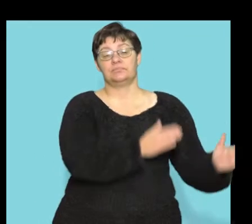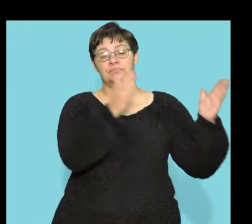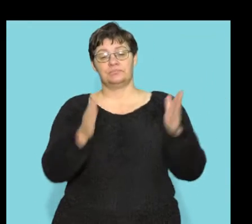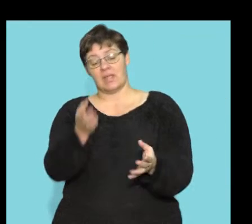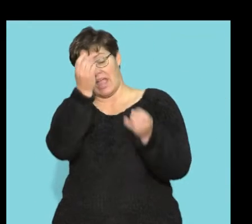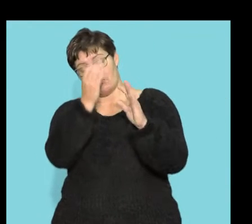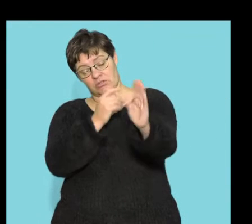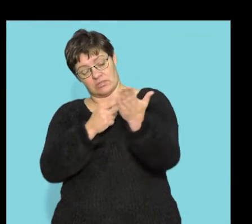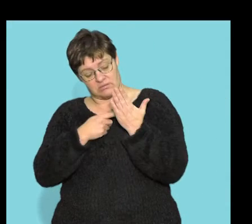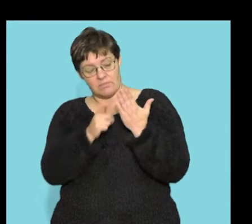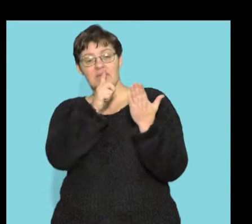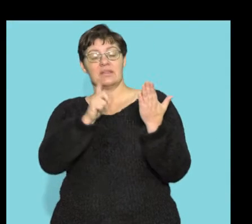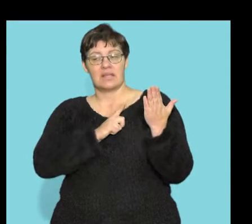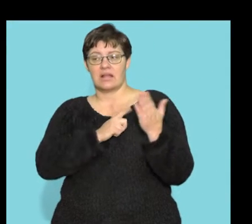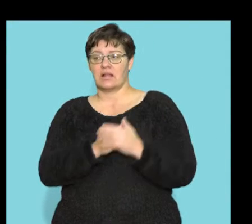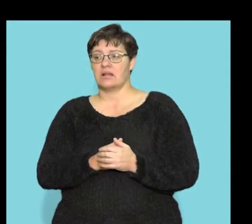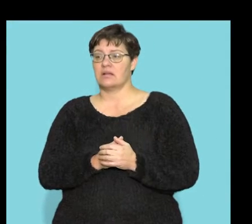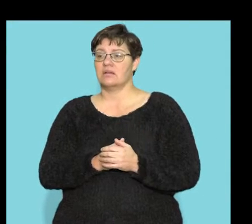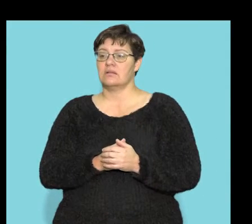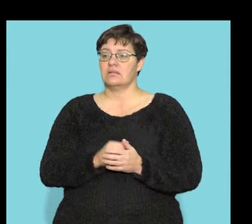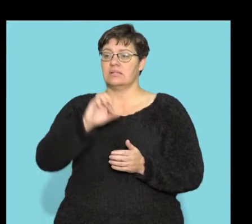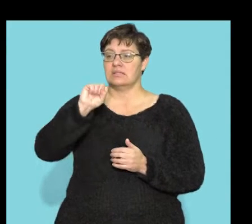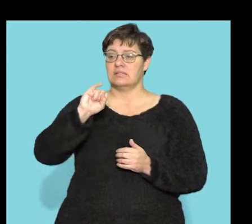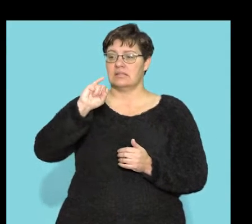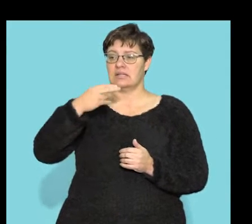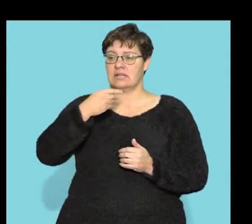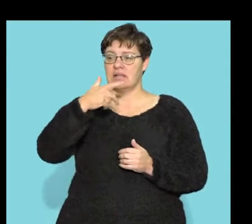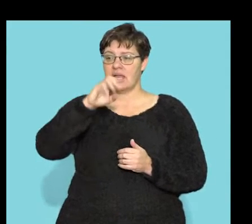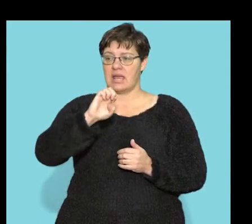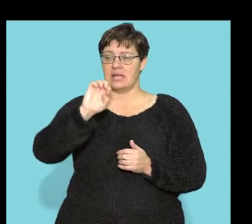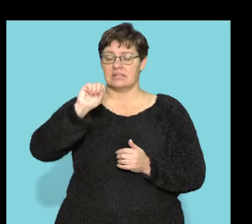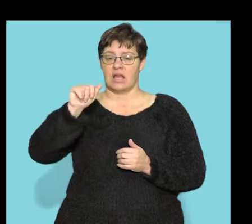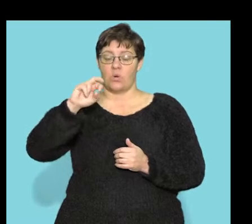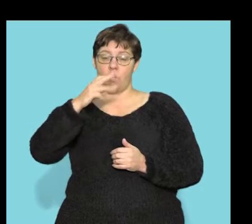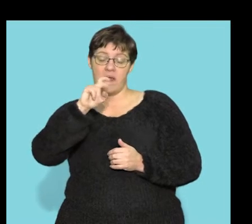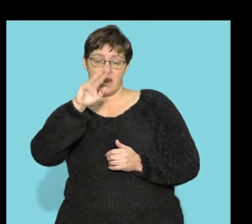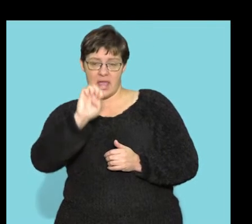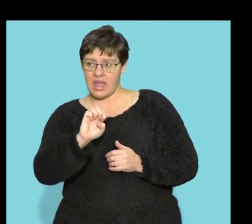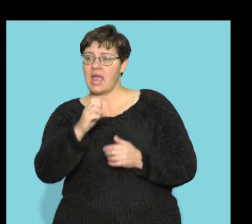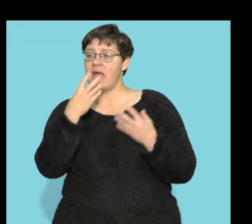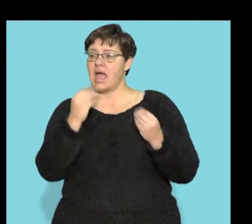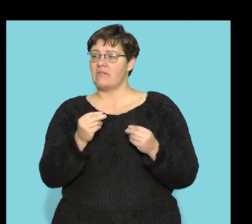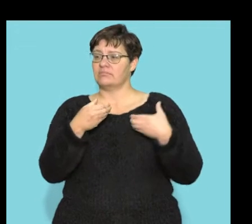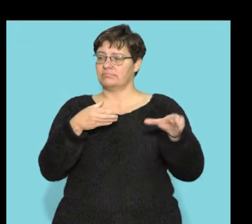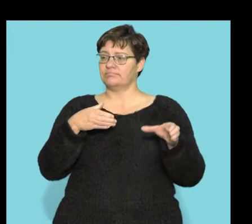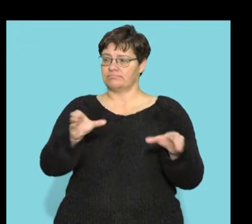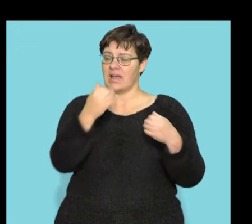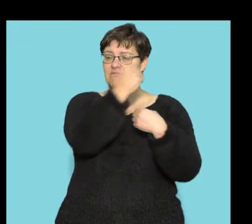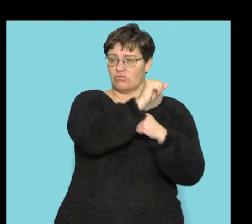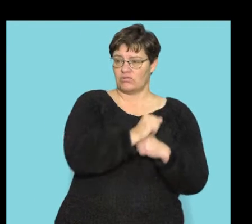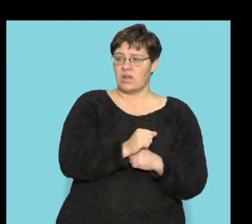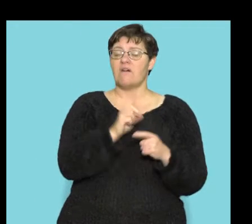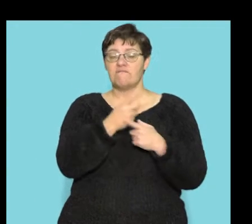our information, we are told that Sihle Sengwani owns 2 separate factories that manufacture products according to